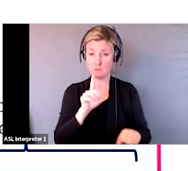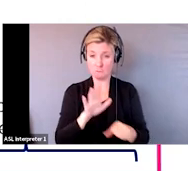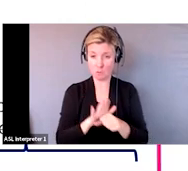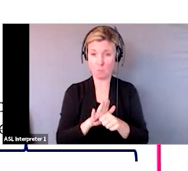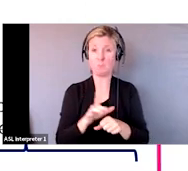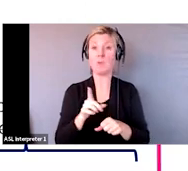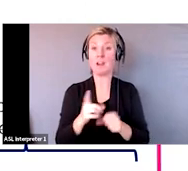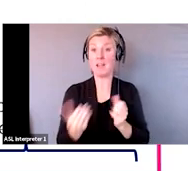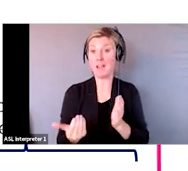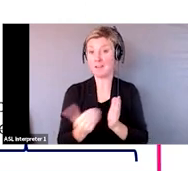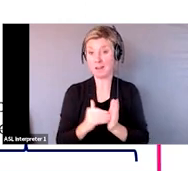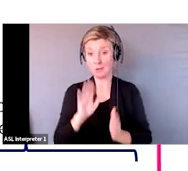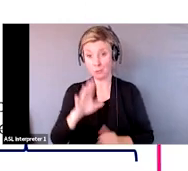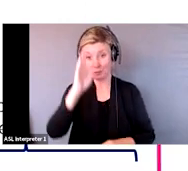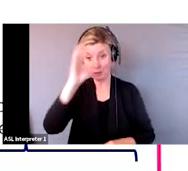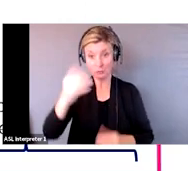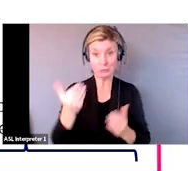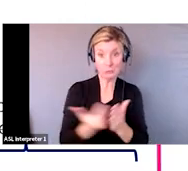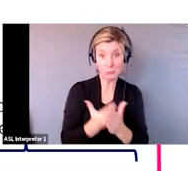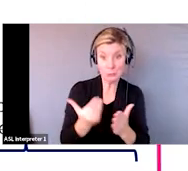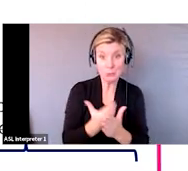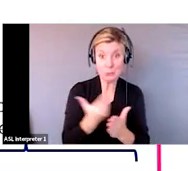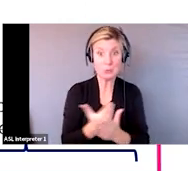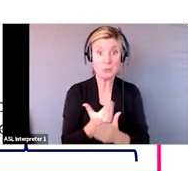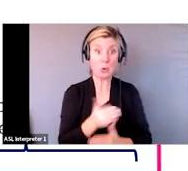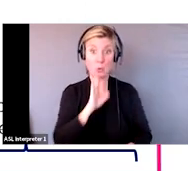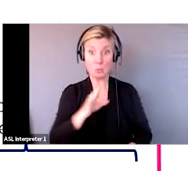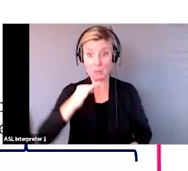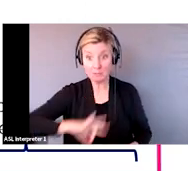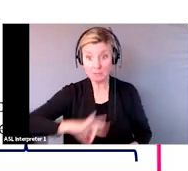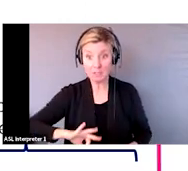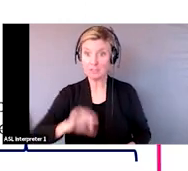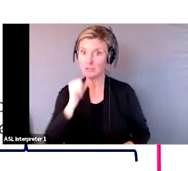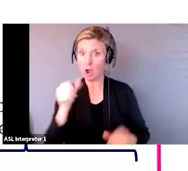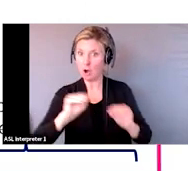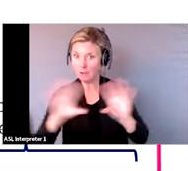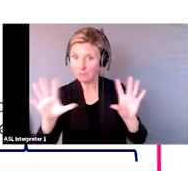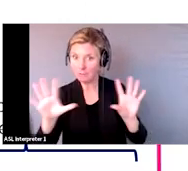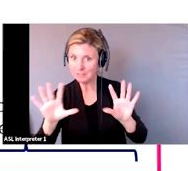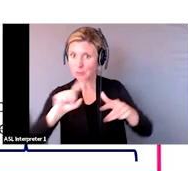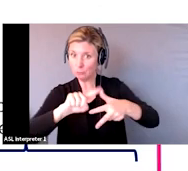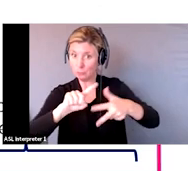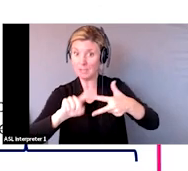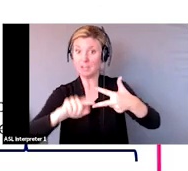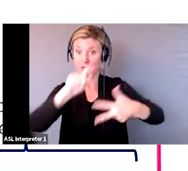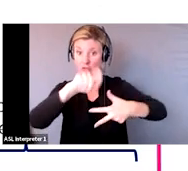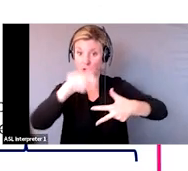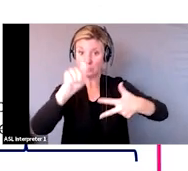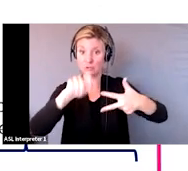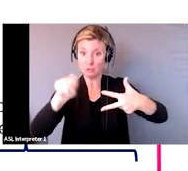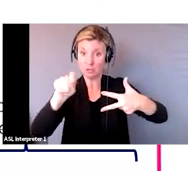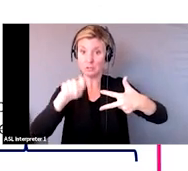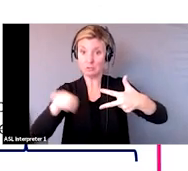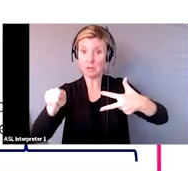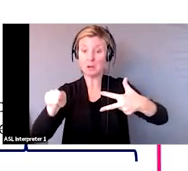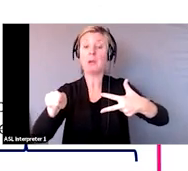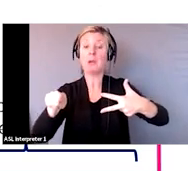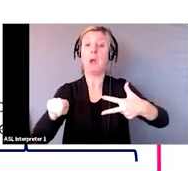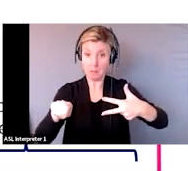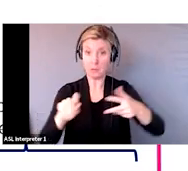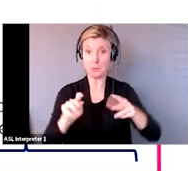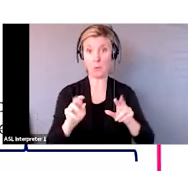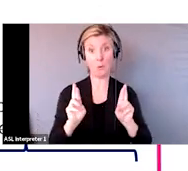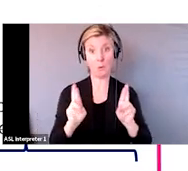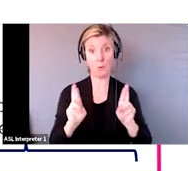Once that process goes back and forth, hopefully your invention will be found